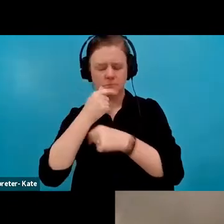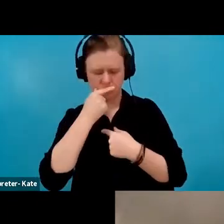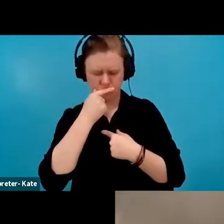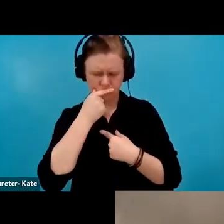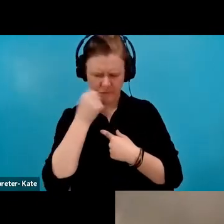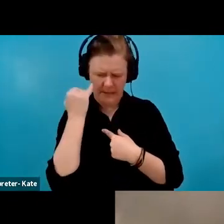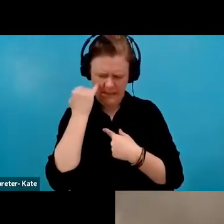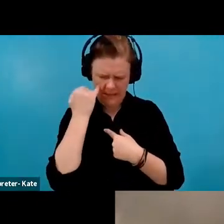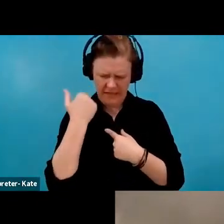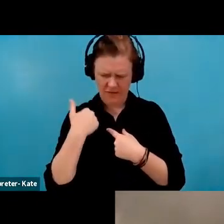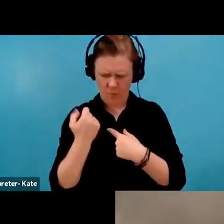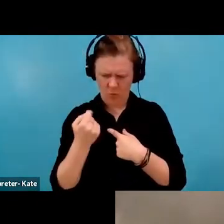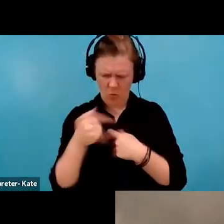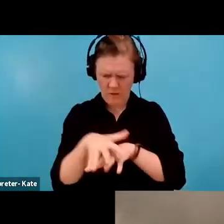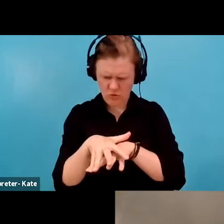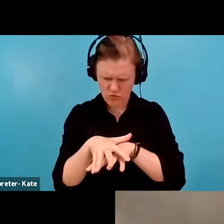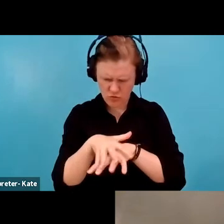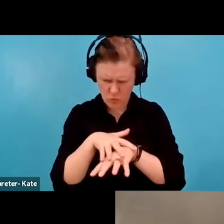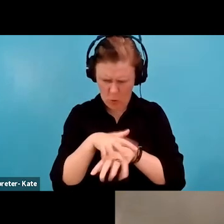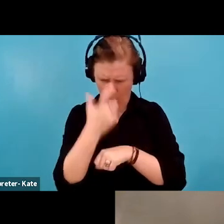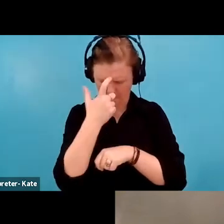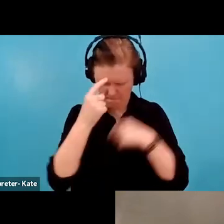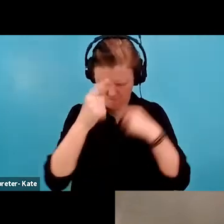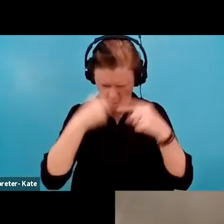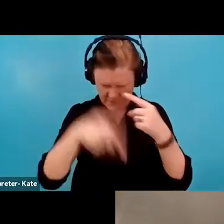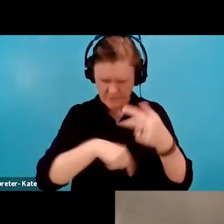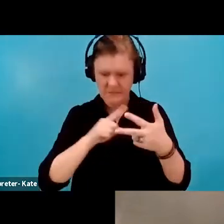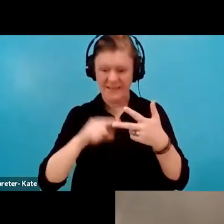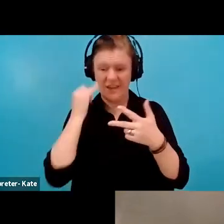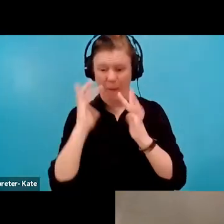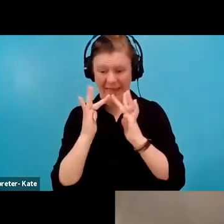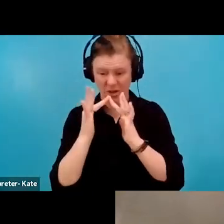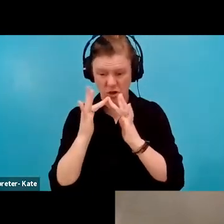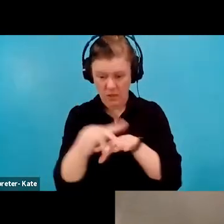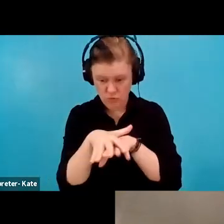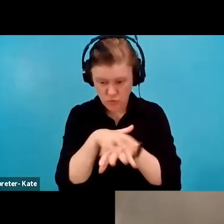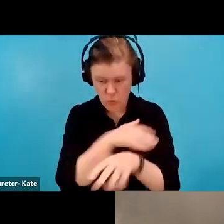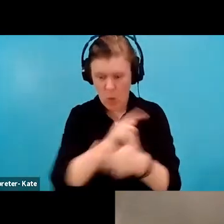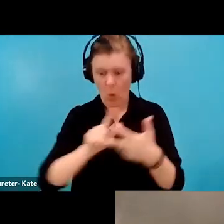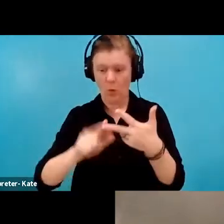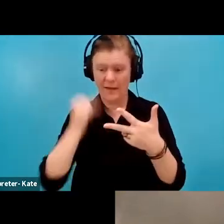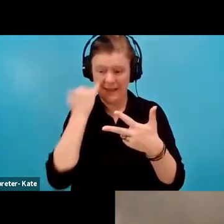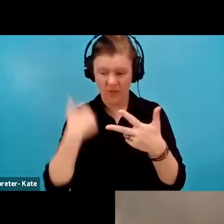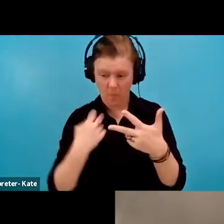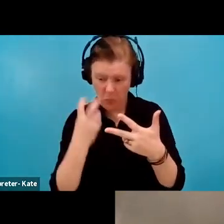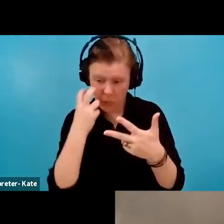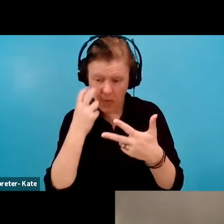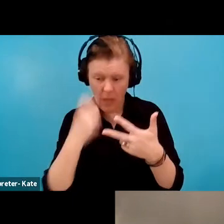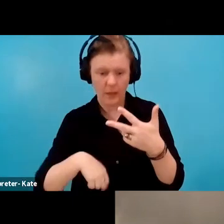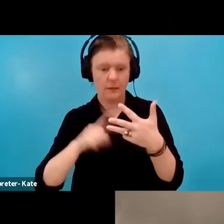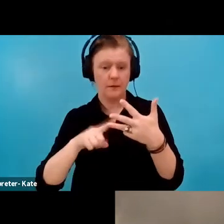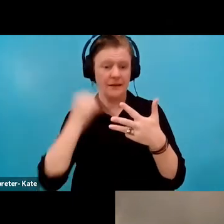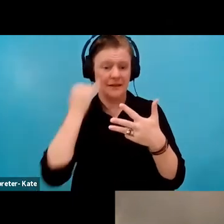if I'm a little slower to use this, if I'm on a slow internet connection, if I'm blind, if I can't